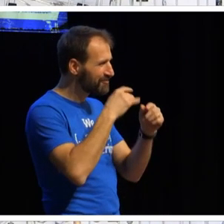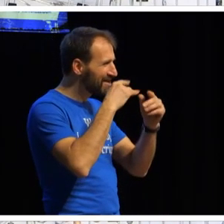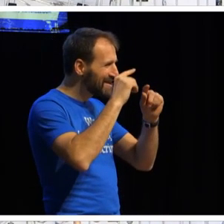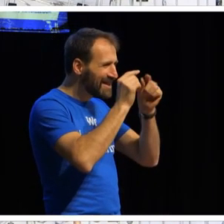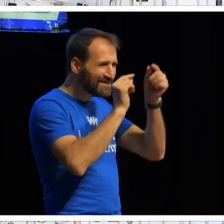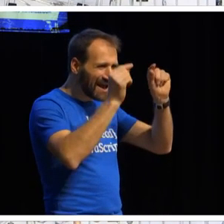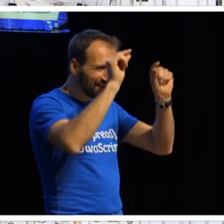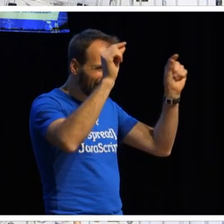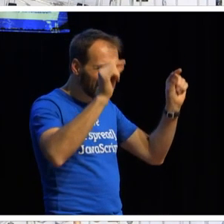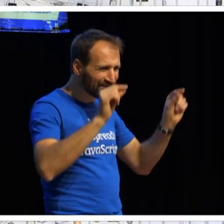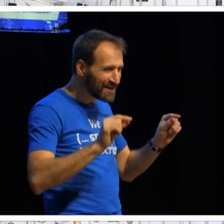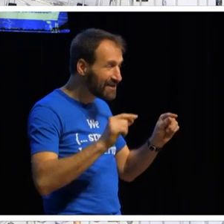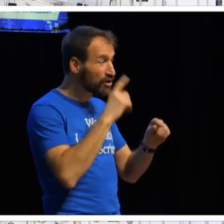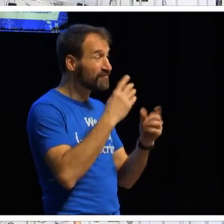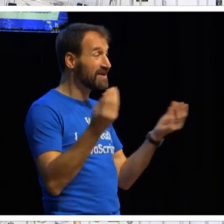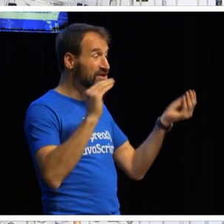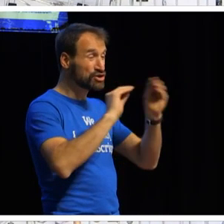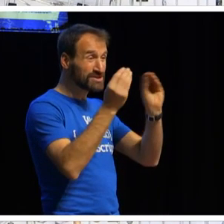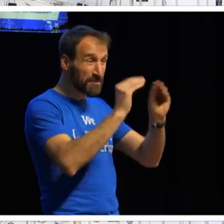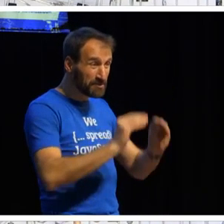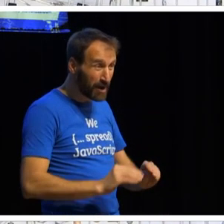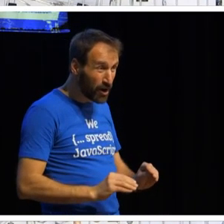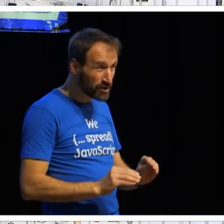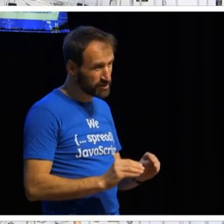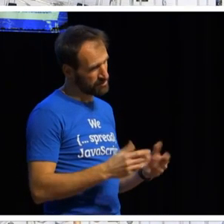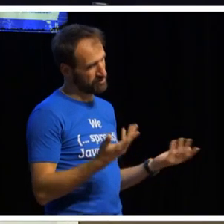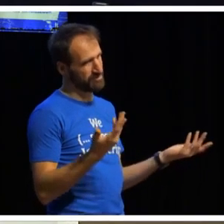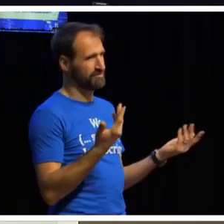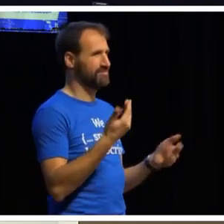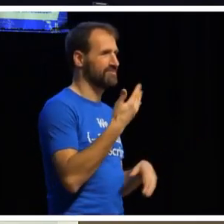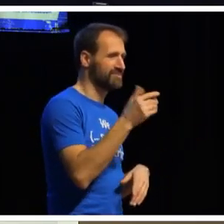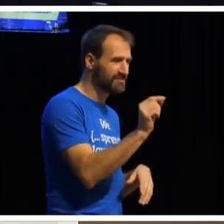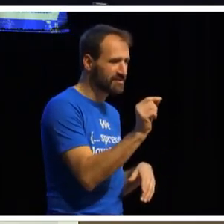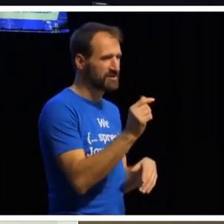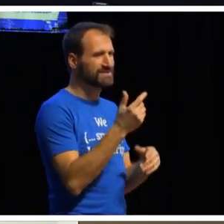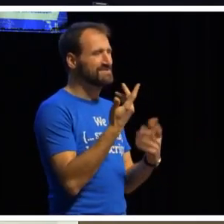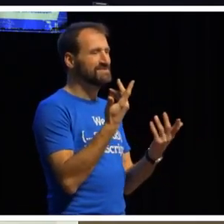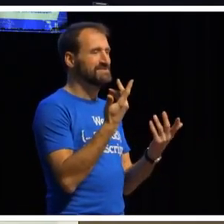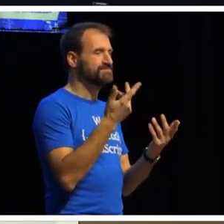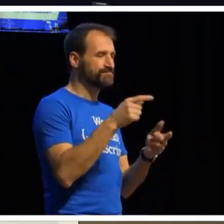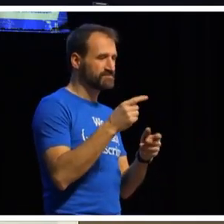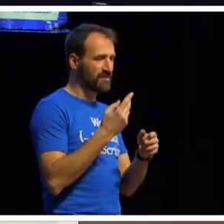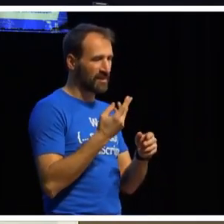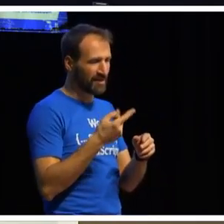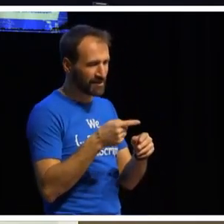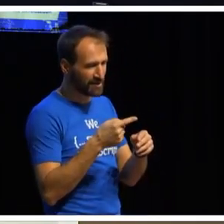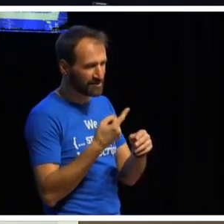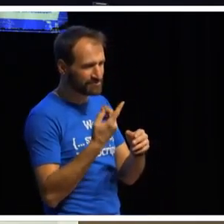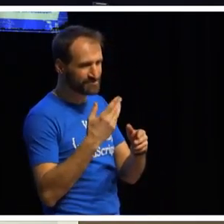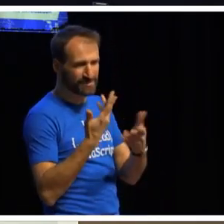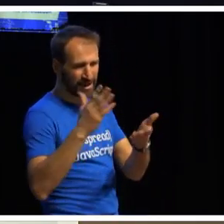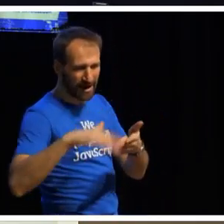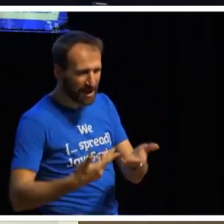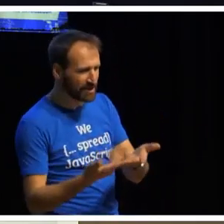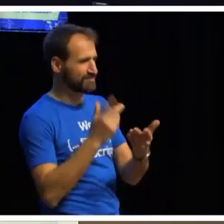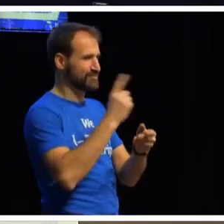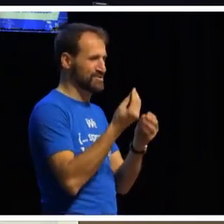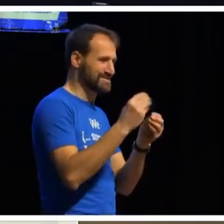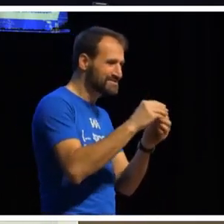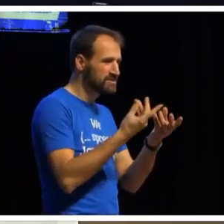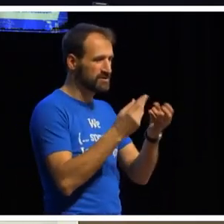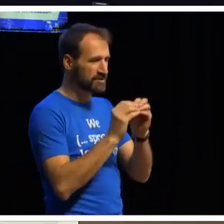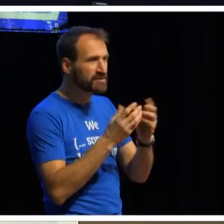if you're assembling this thing, those are all parts that you've got to buy, stock, solder, test. It gets really complicated. If you